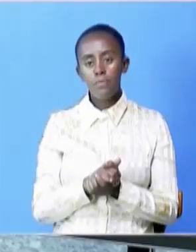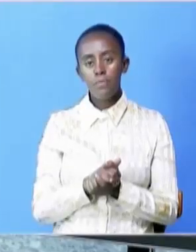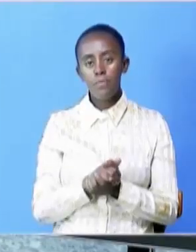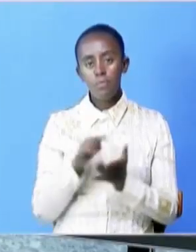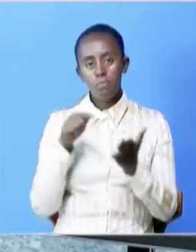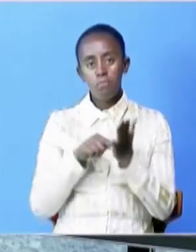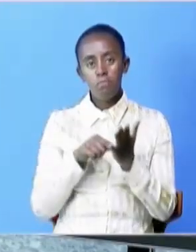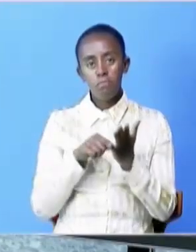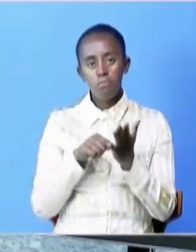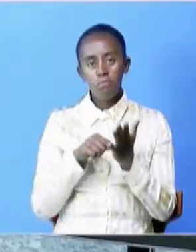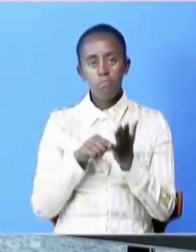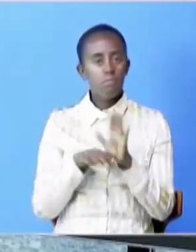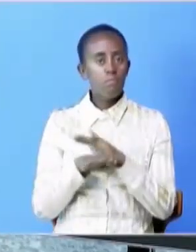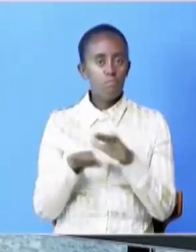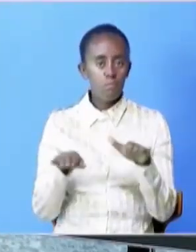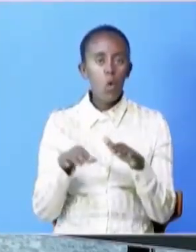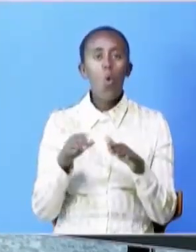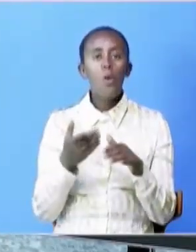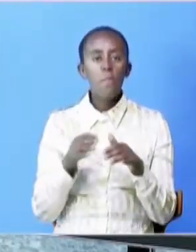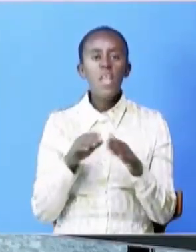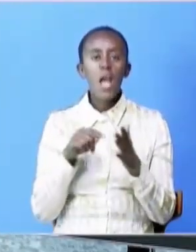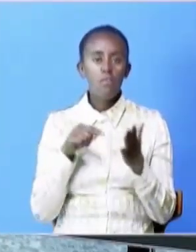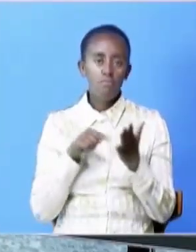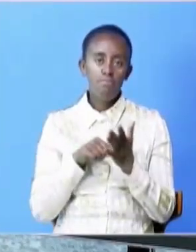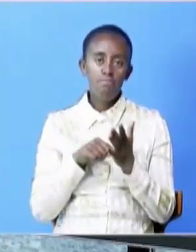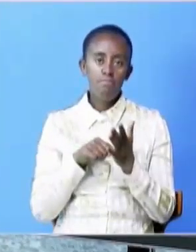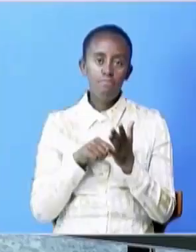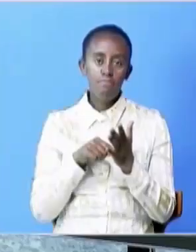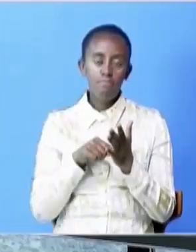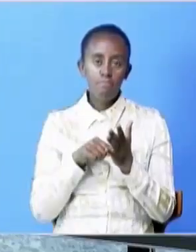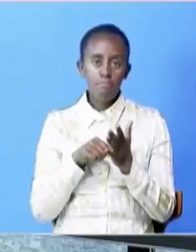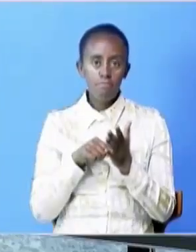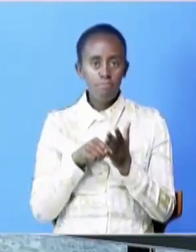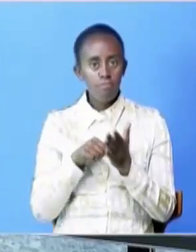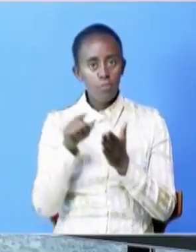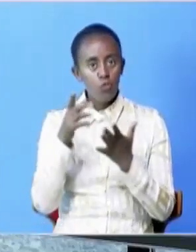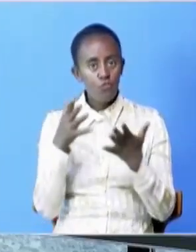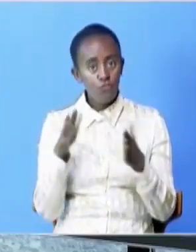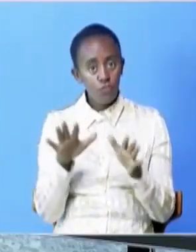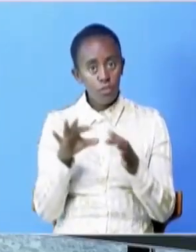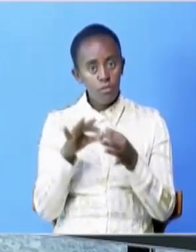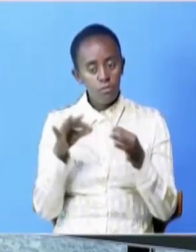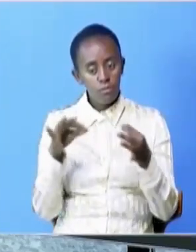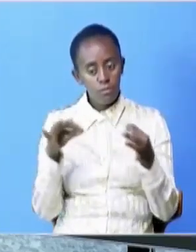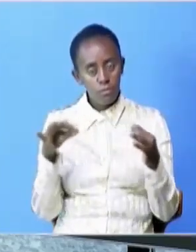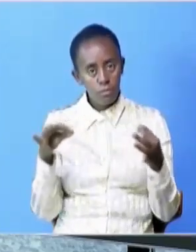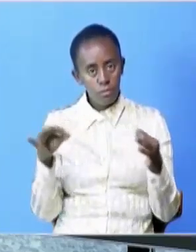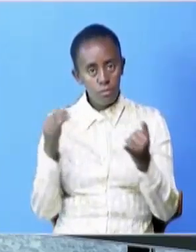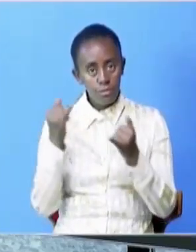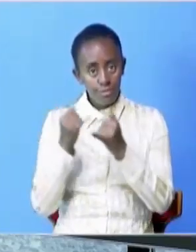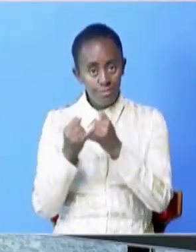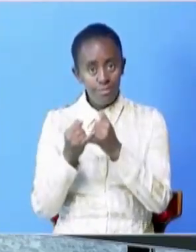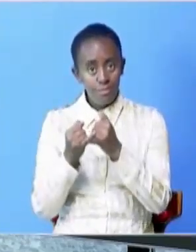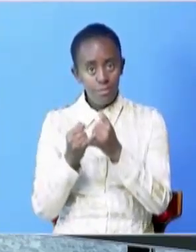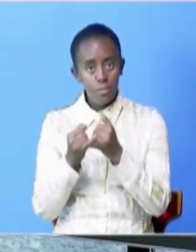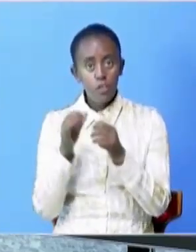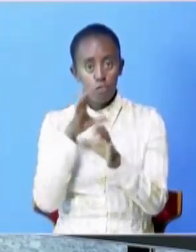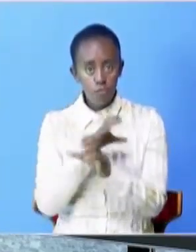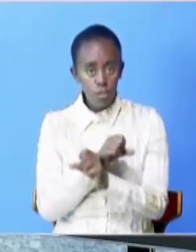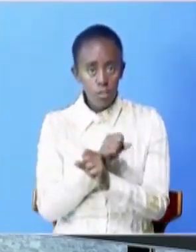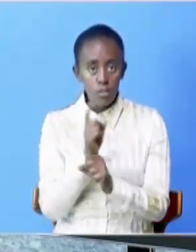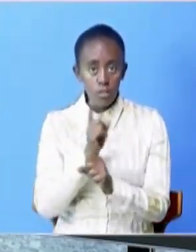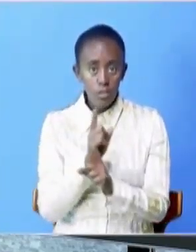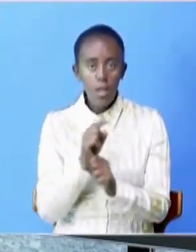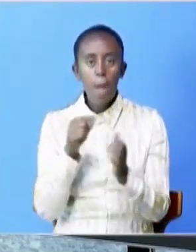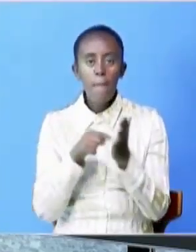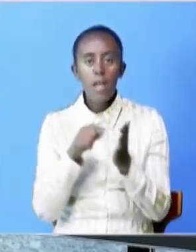Full stop. Yes? Or period. So if we finish a sentence, at the end of a finished sentence, we have what?